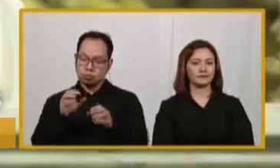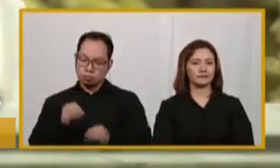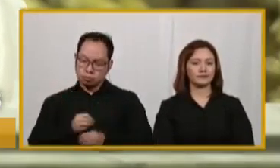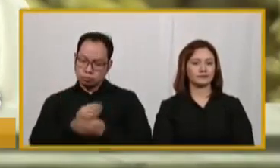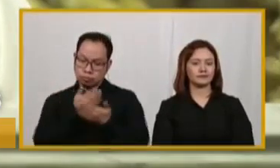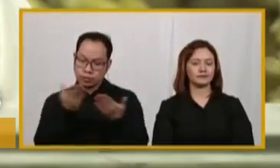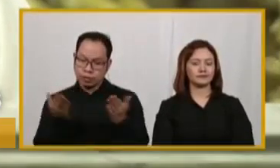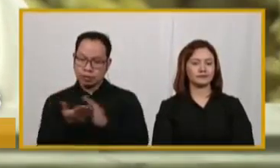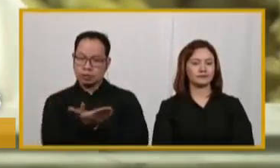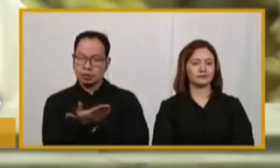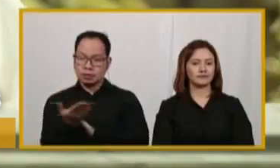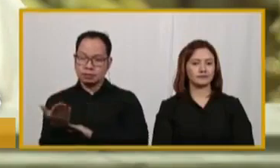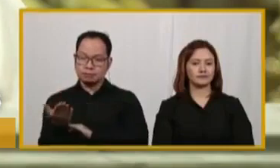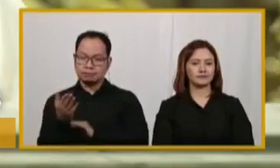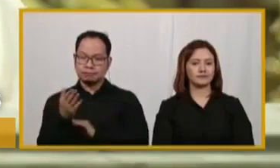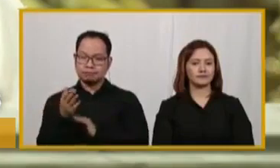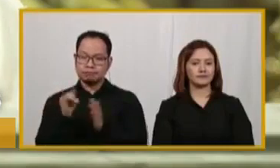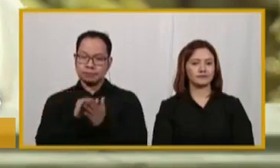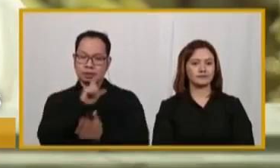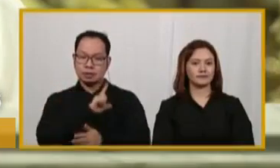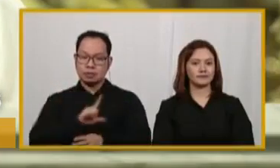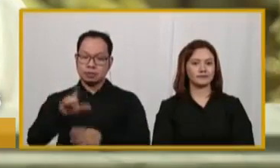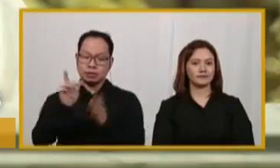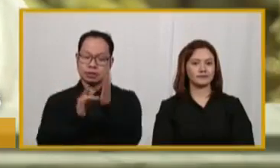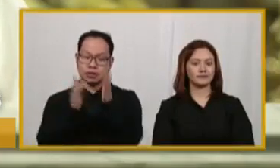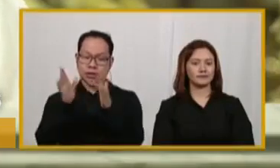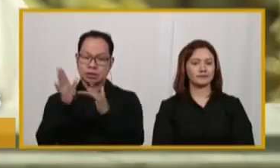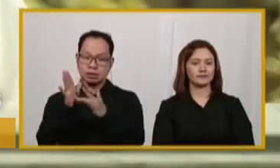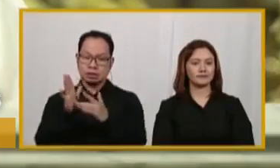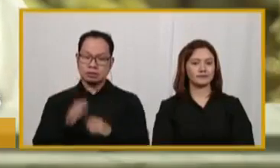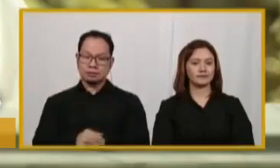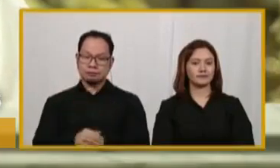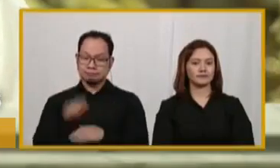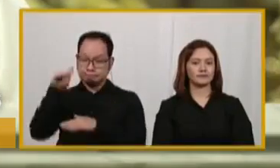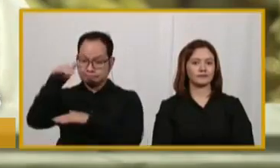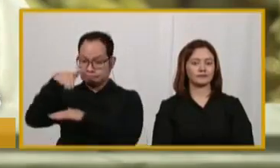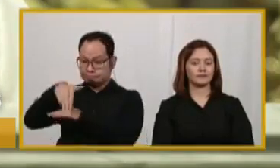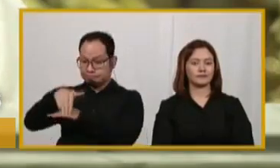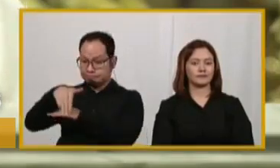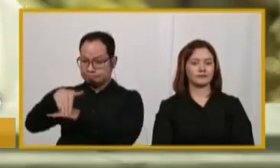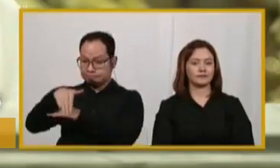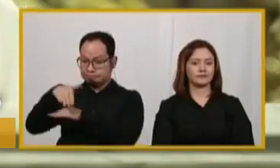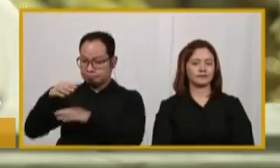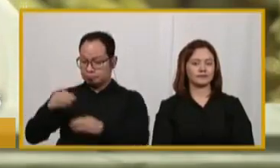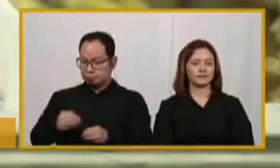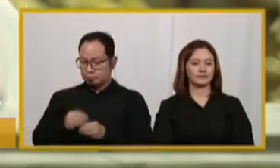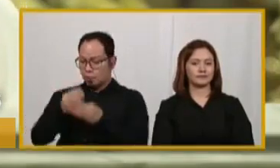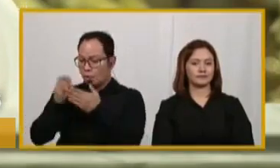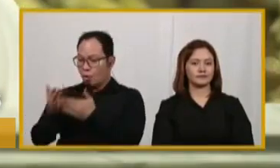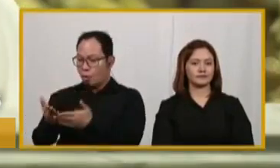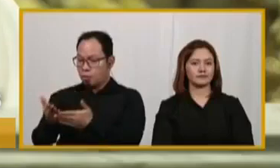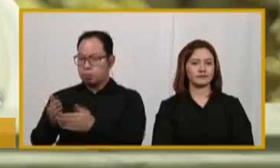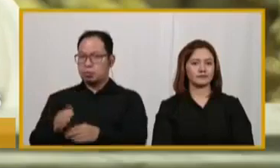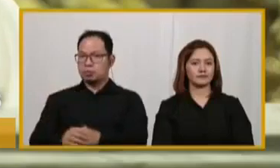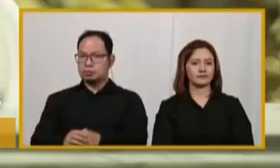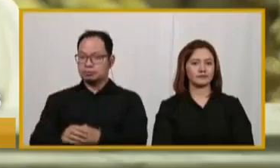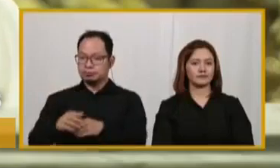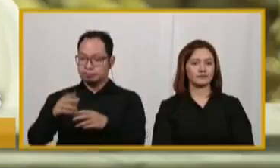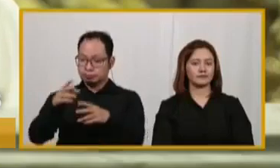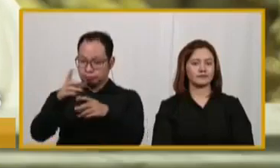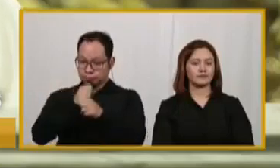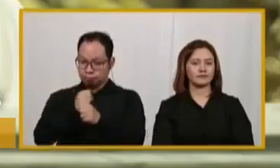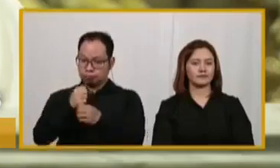you, that the Lord Jesus, on the night he was handed over, took